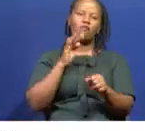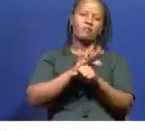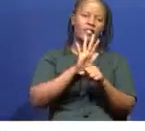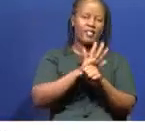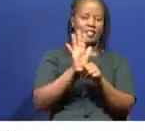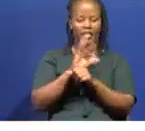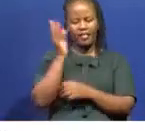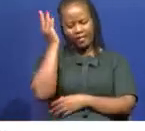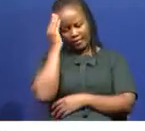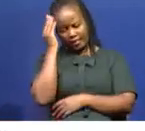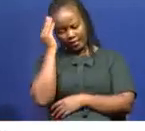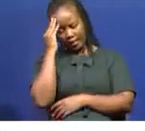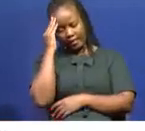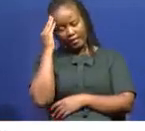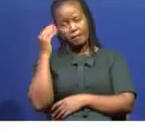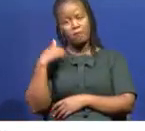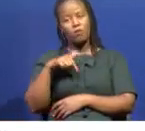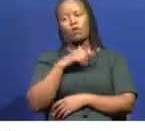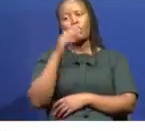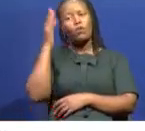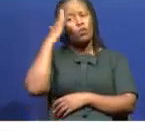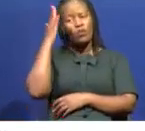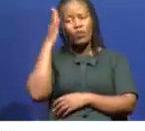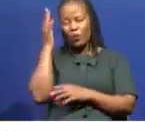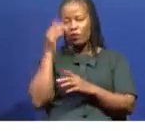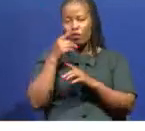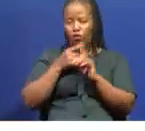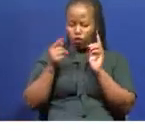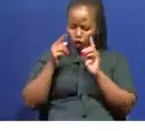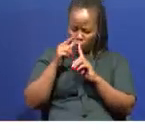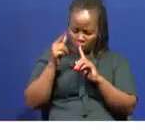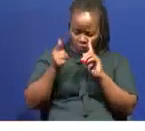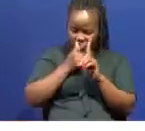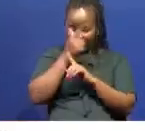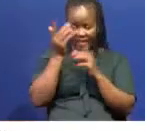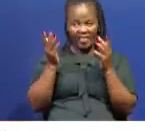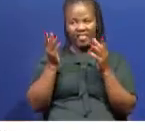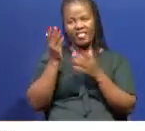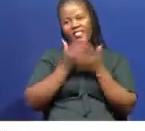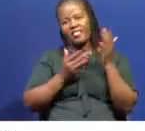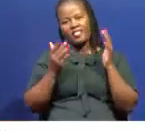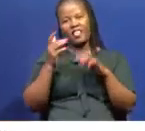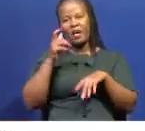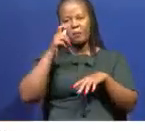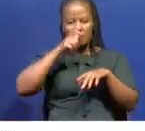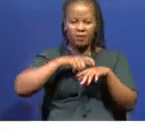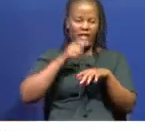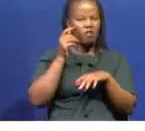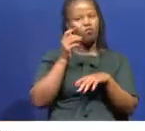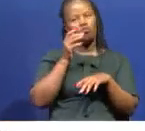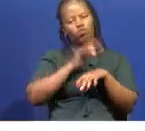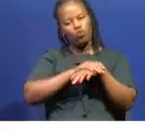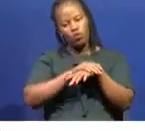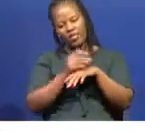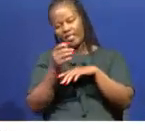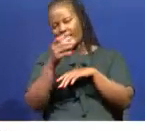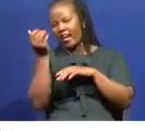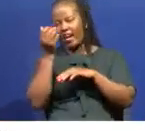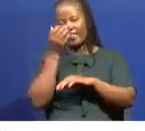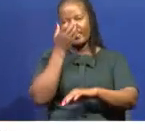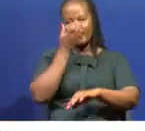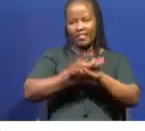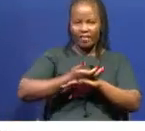we know how it's been from the start. It's been sometimes it's good, sometimes it's not easy,